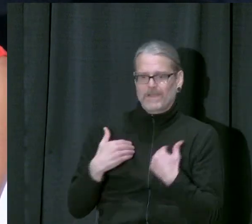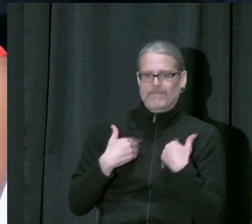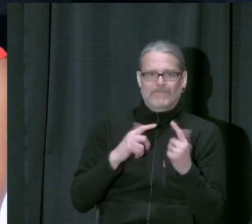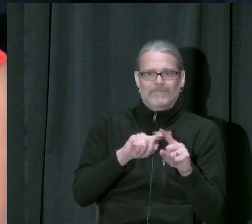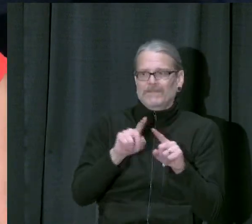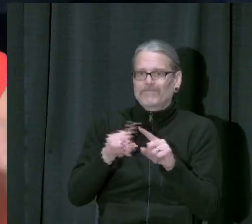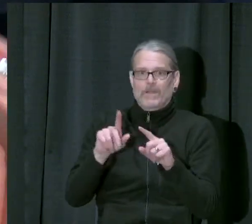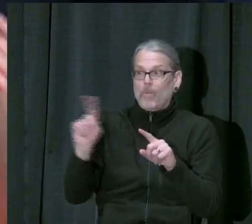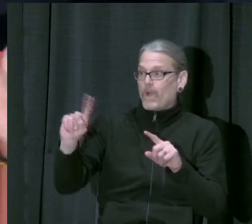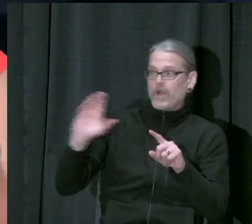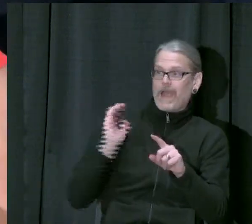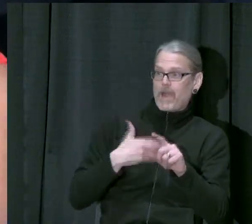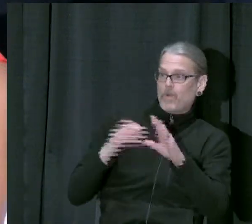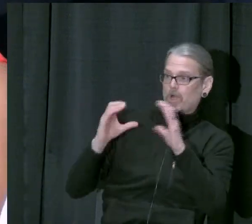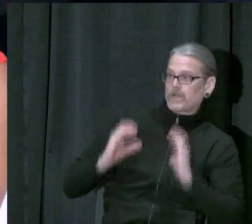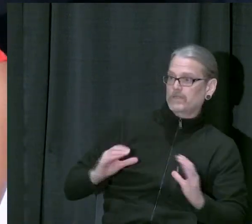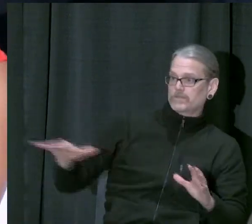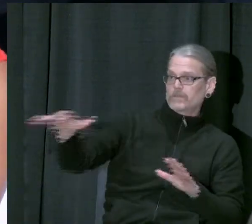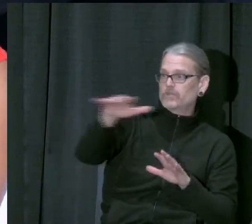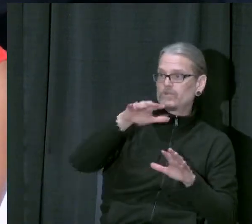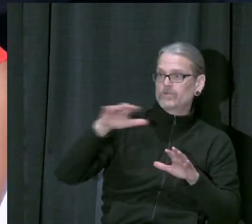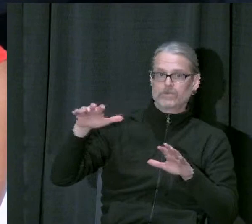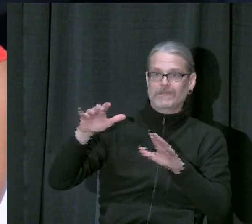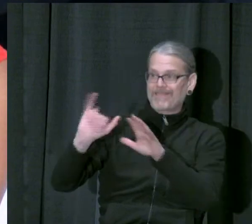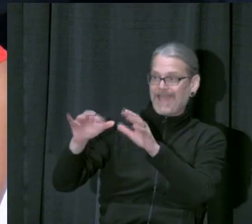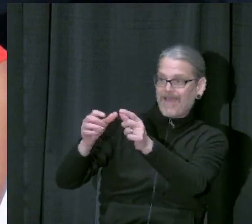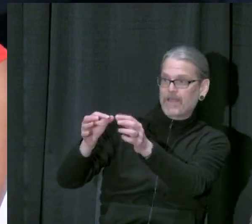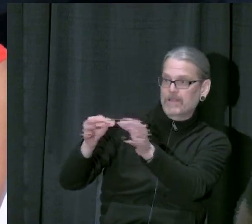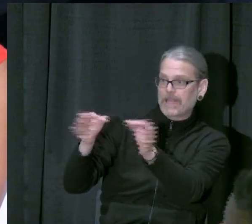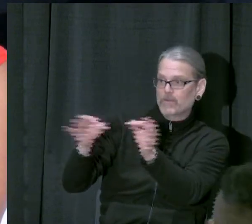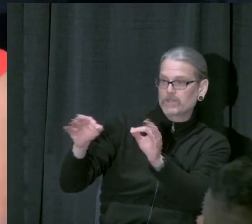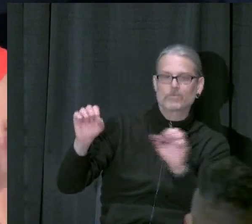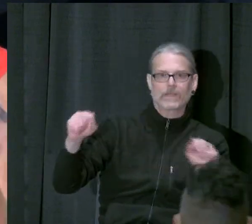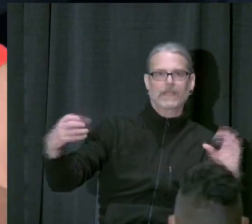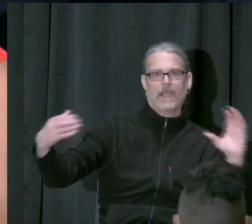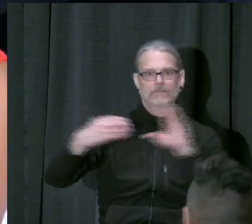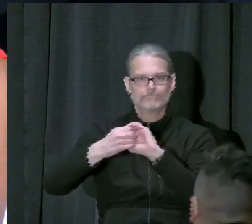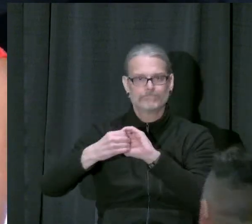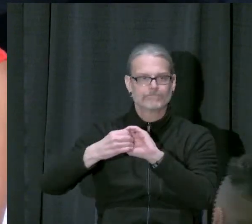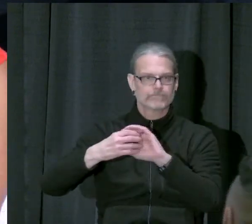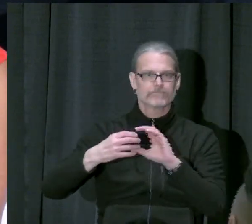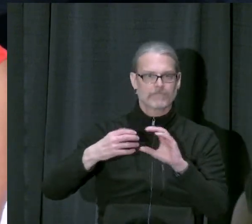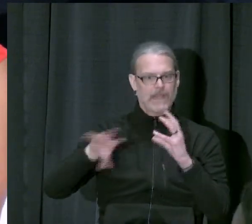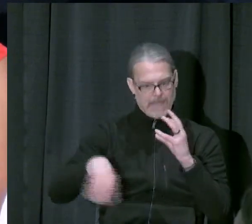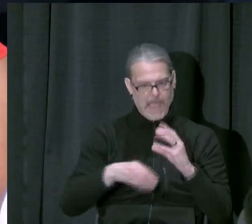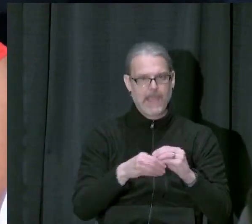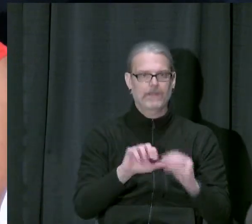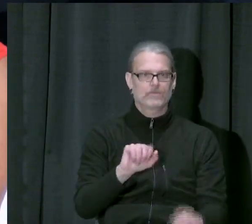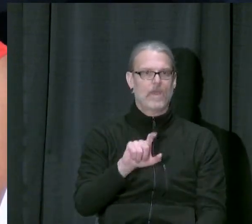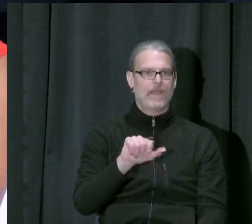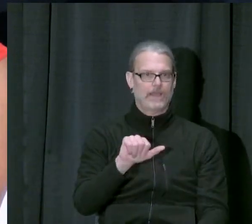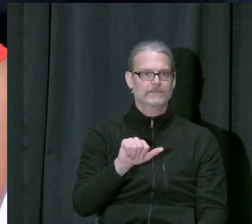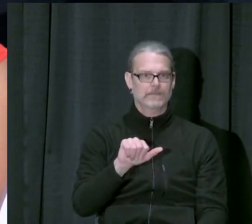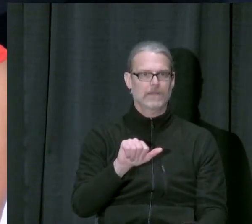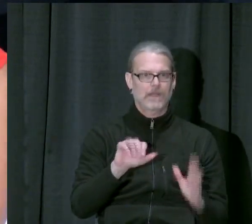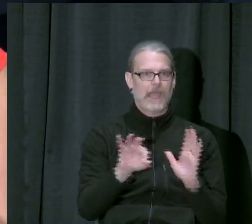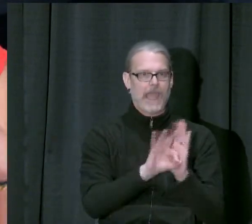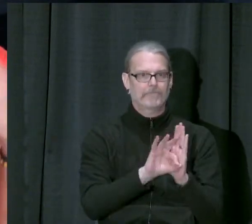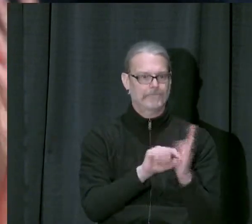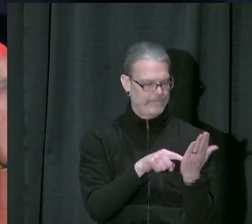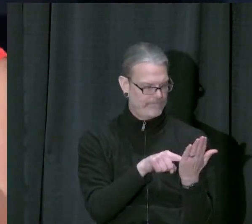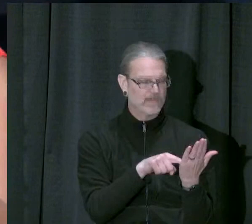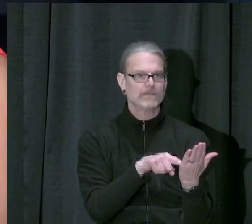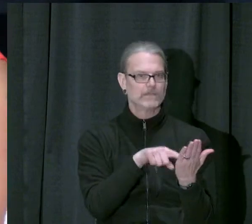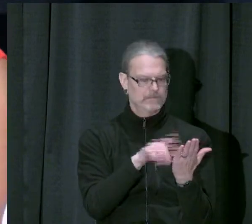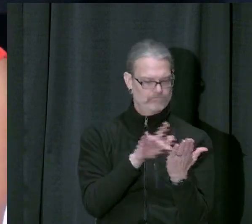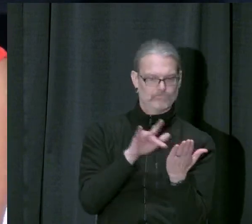can expand, but connecting more of those families was exciting. And then adding that feature to the Alexa mobile app so that you can